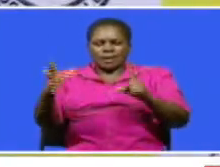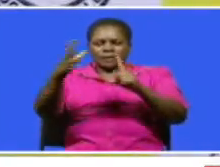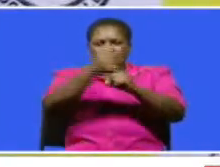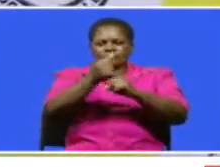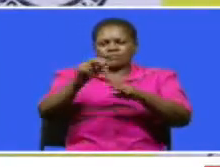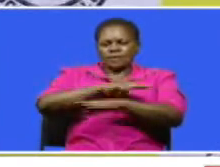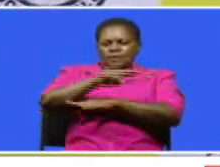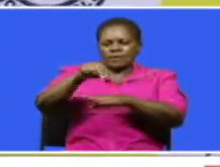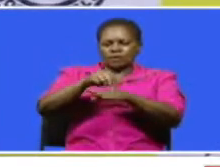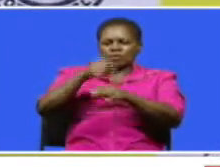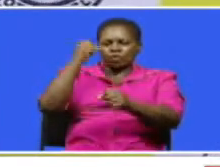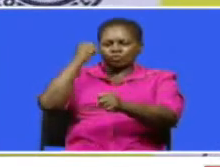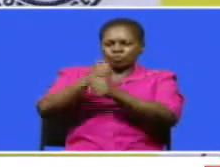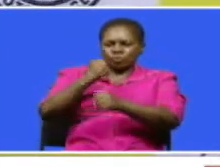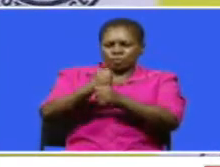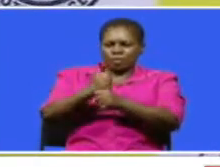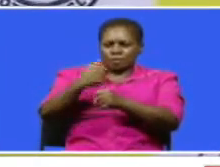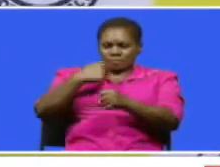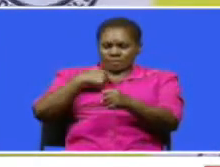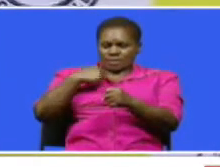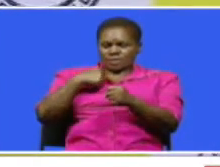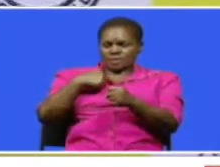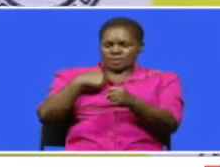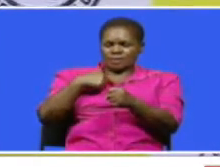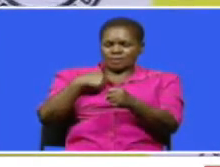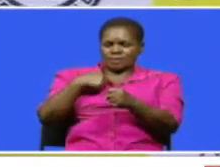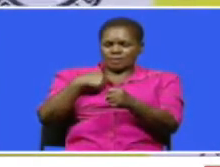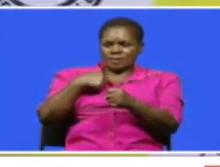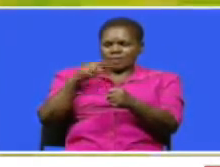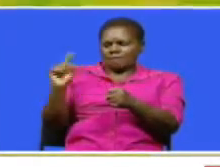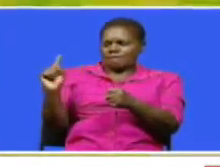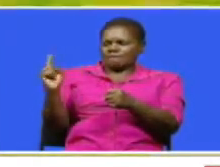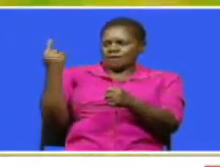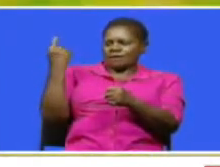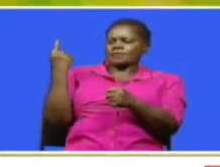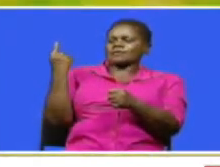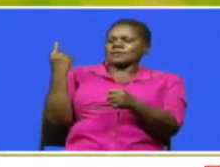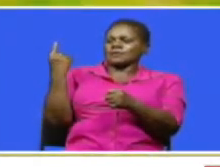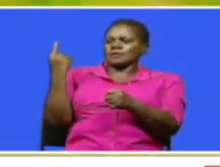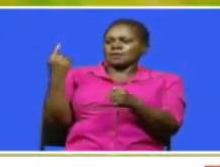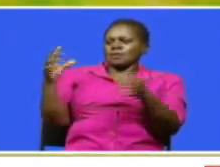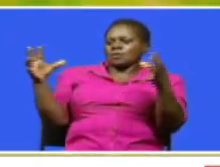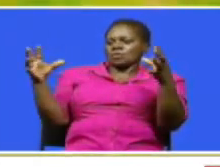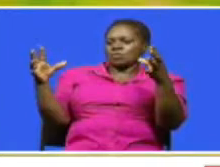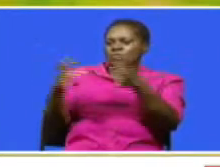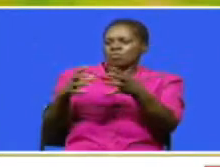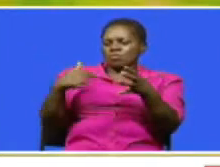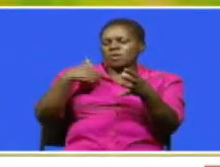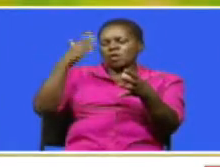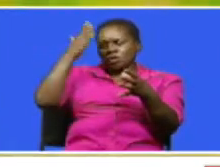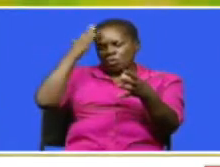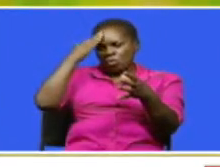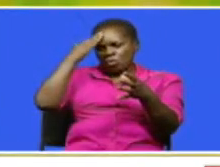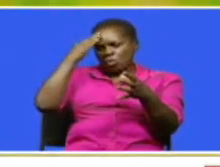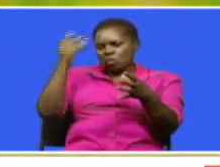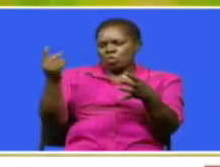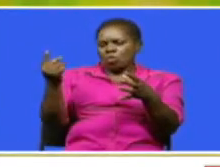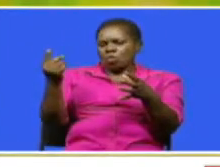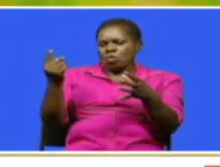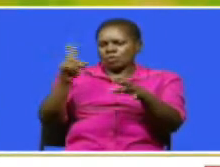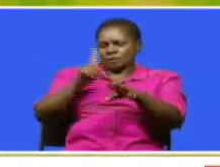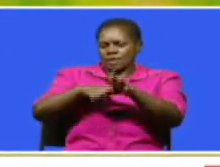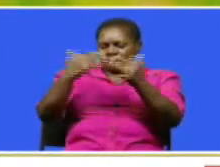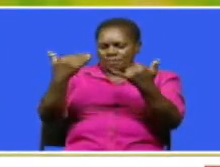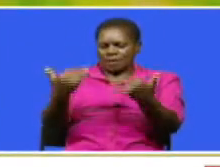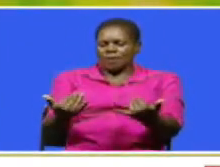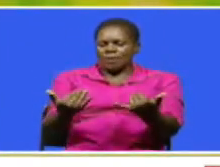the national duty. And of course, for me, being the first club to come at this